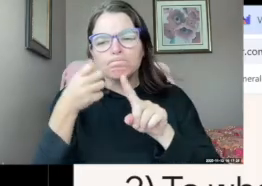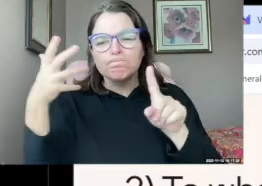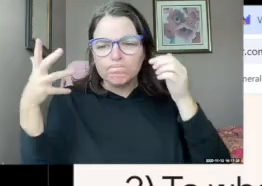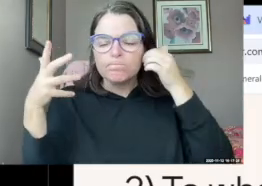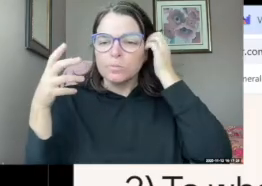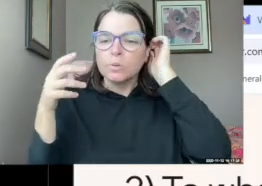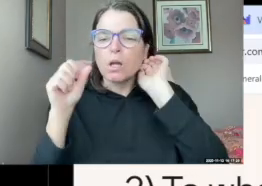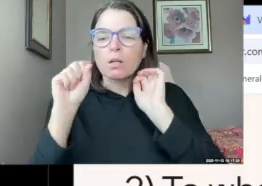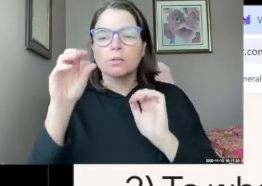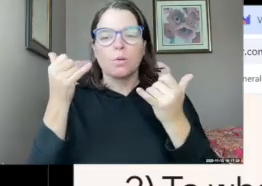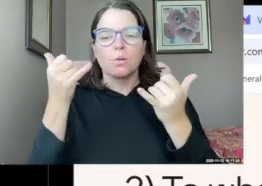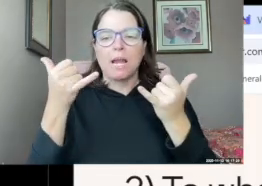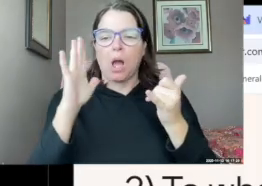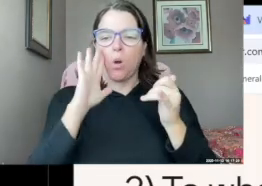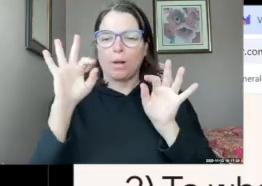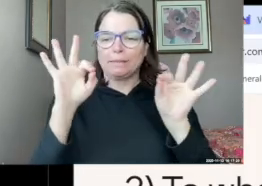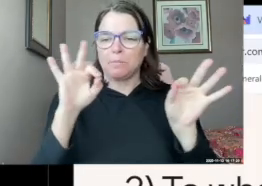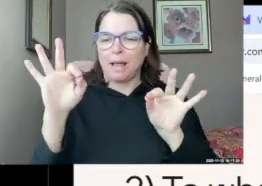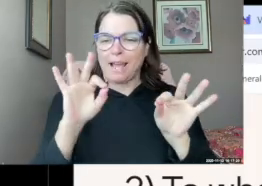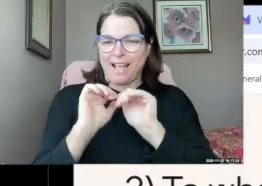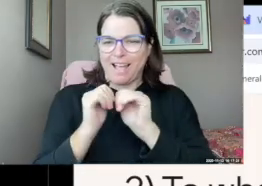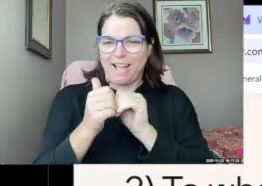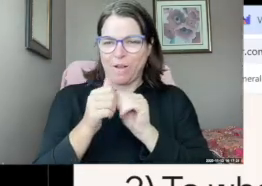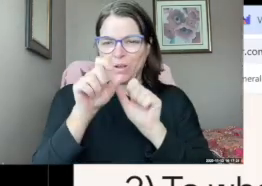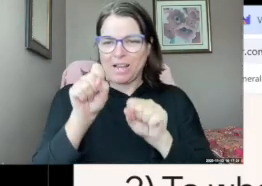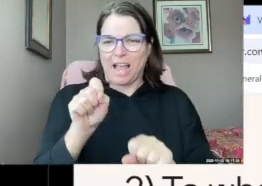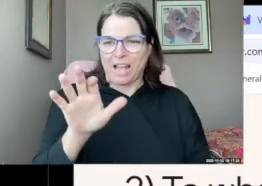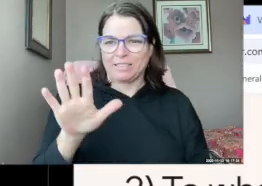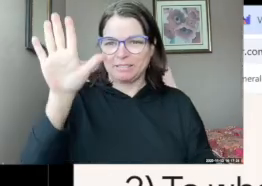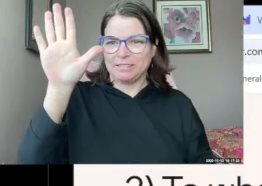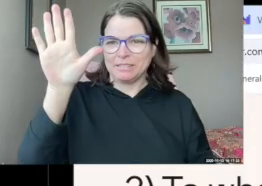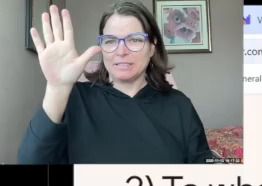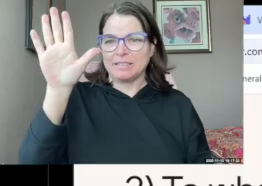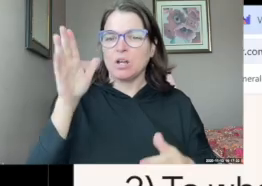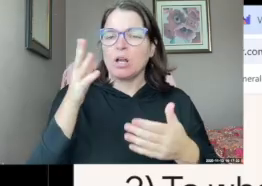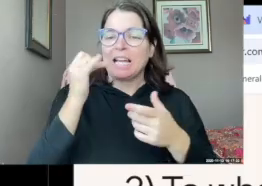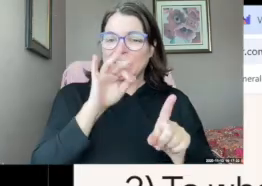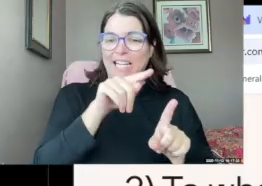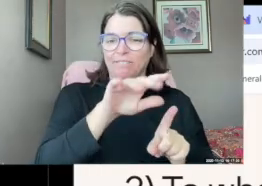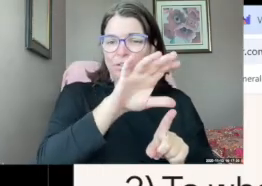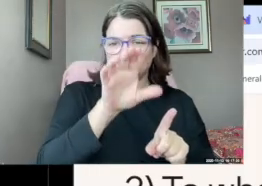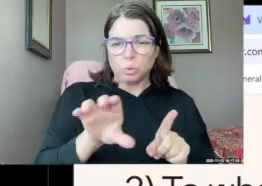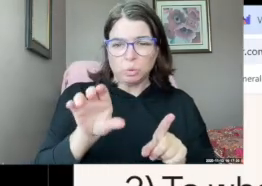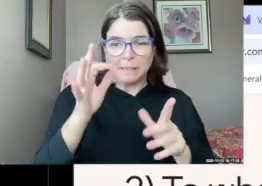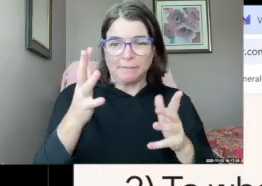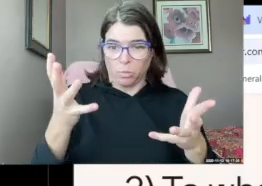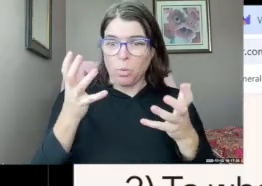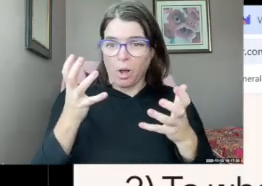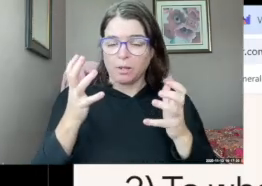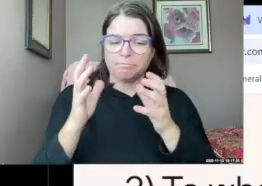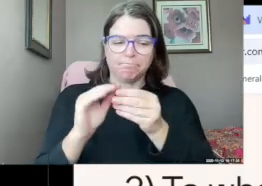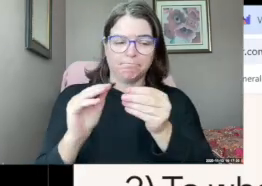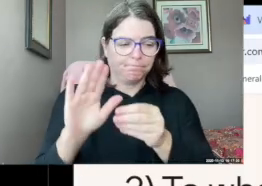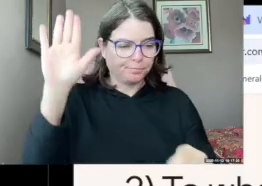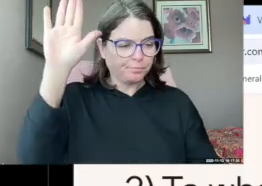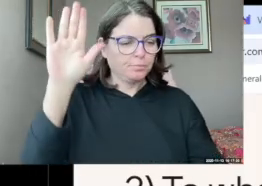did. So we're going to now explain how to raise your hand on Zoom if you